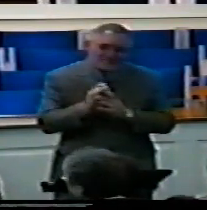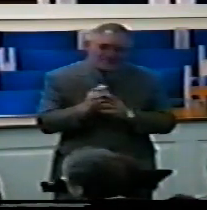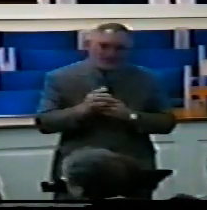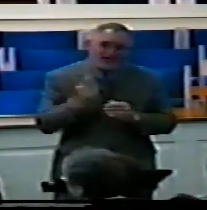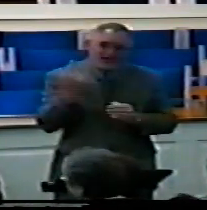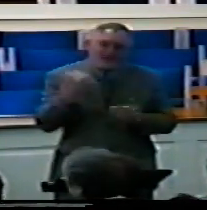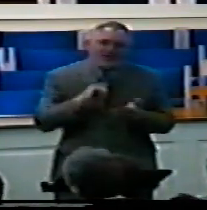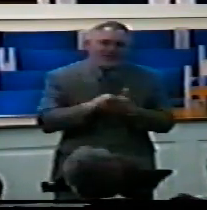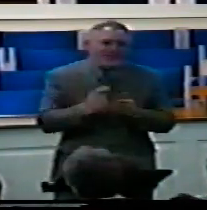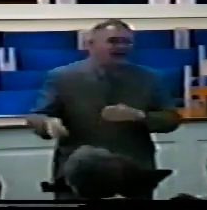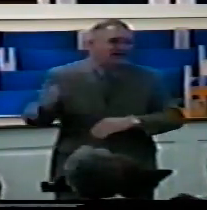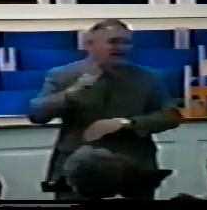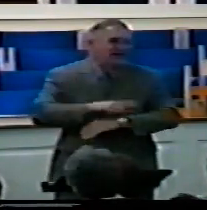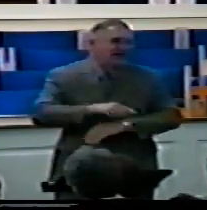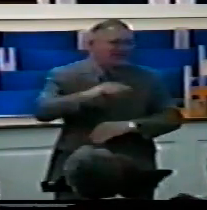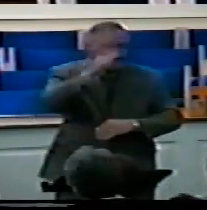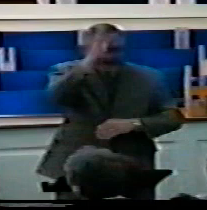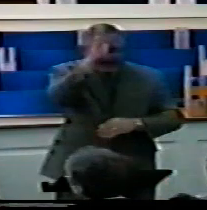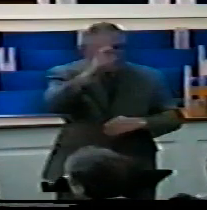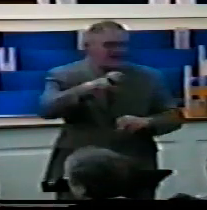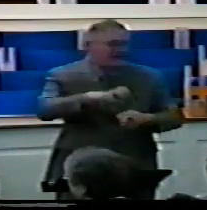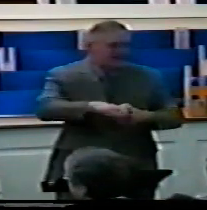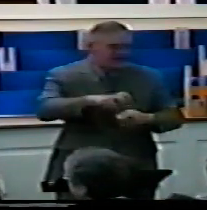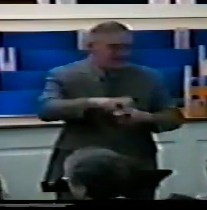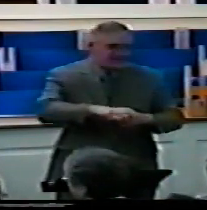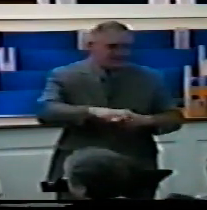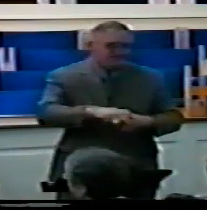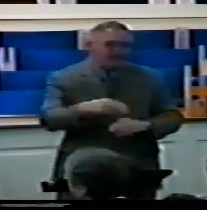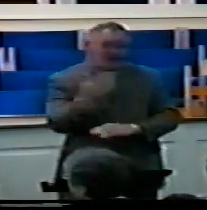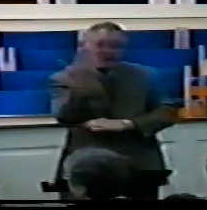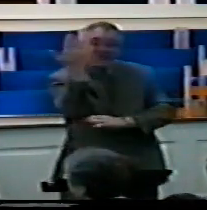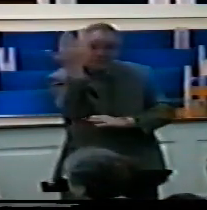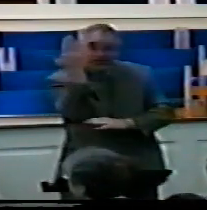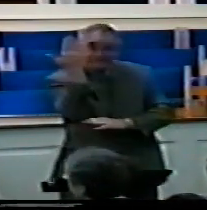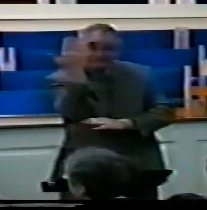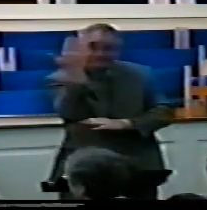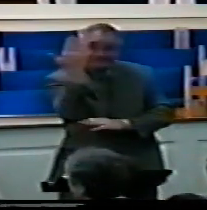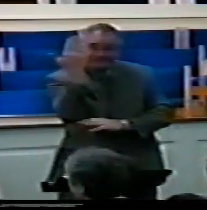noon. Most farmers don't miss a noon meal, amen.